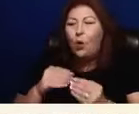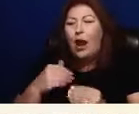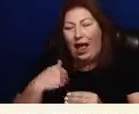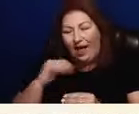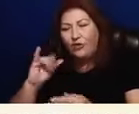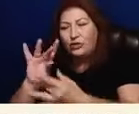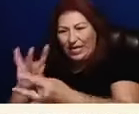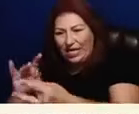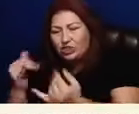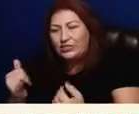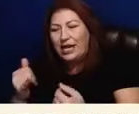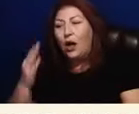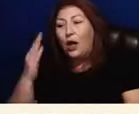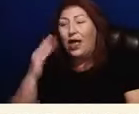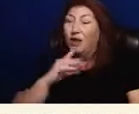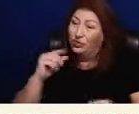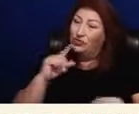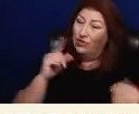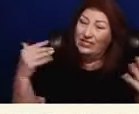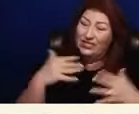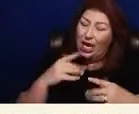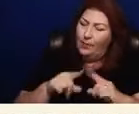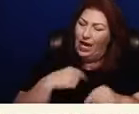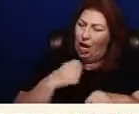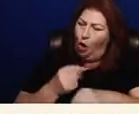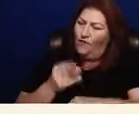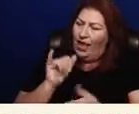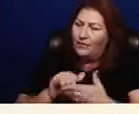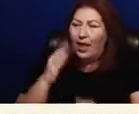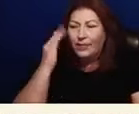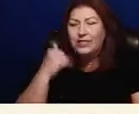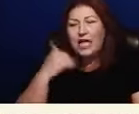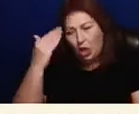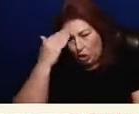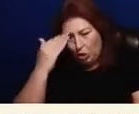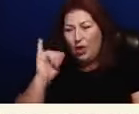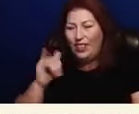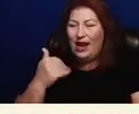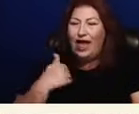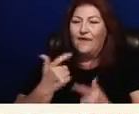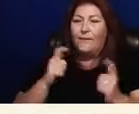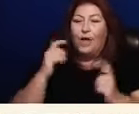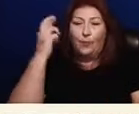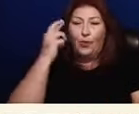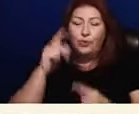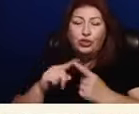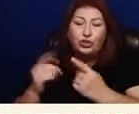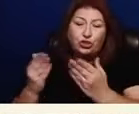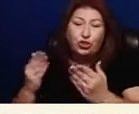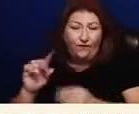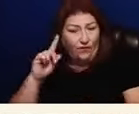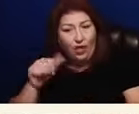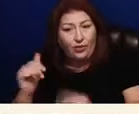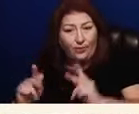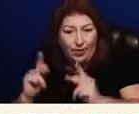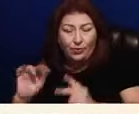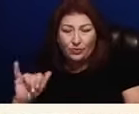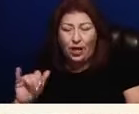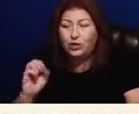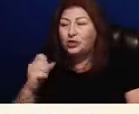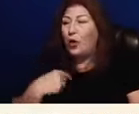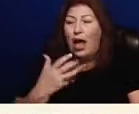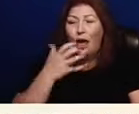now, because, and it was scary, but I overcame that because I knew that I had a greater purpose to serve for others as well. And so I don't want to sit